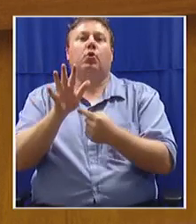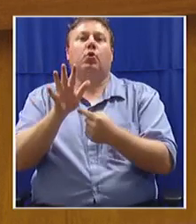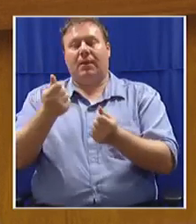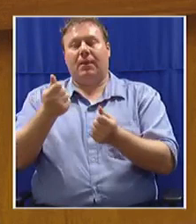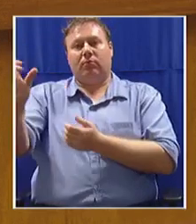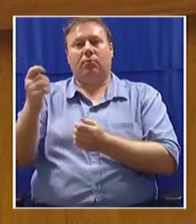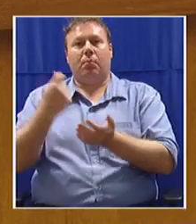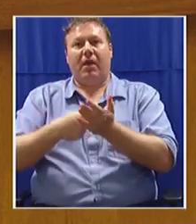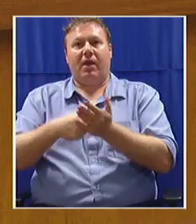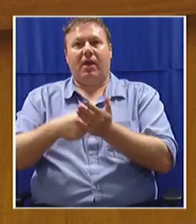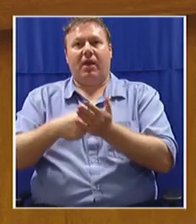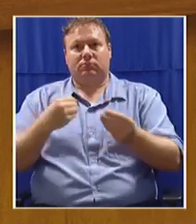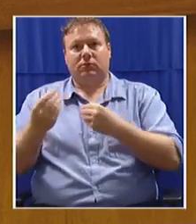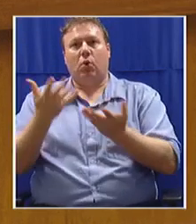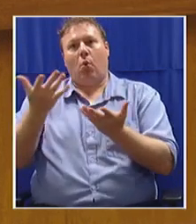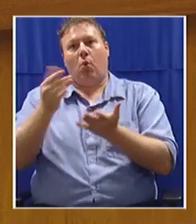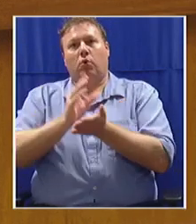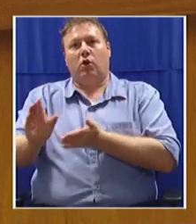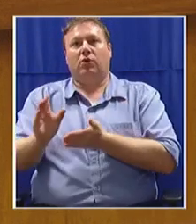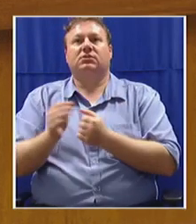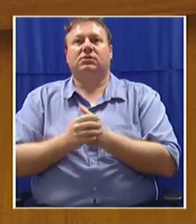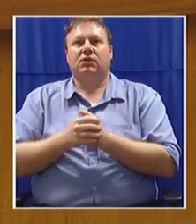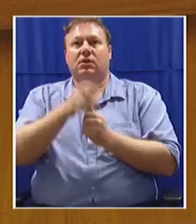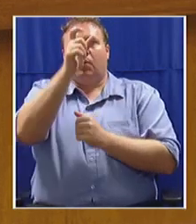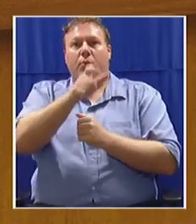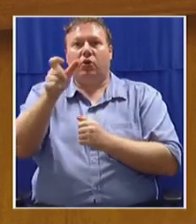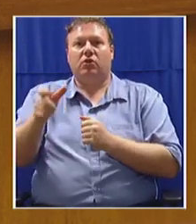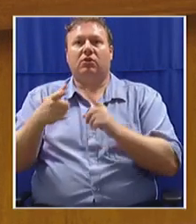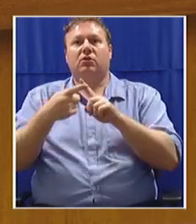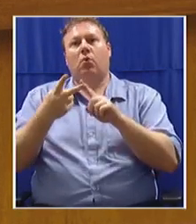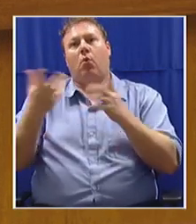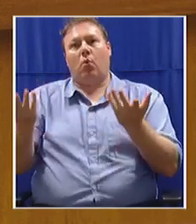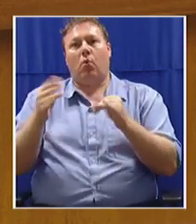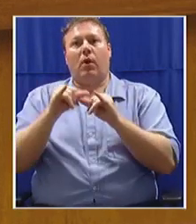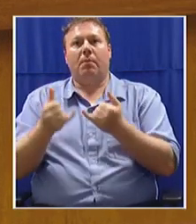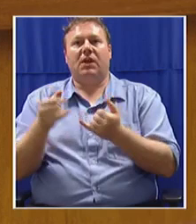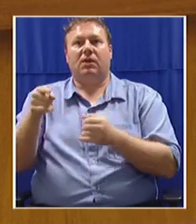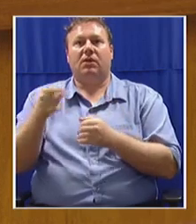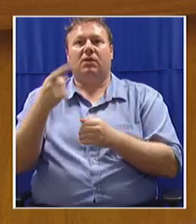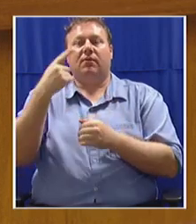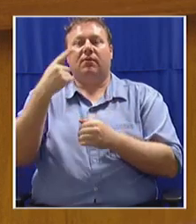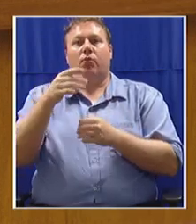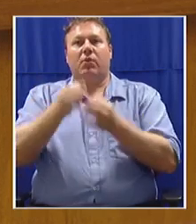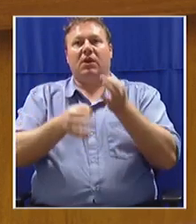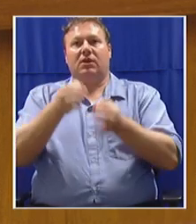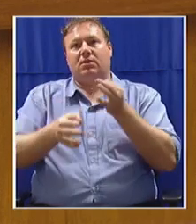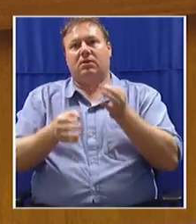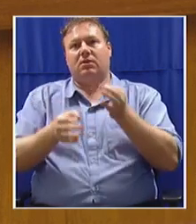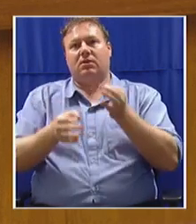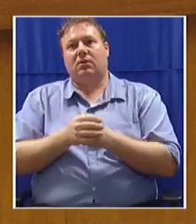paid or donated by persons or entities to a political party which is more